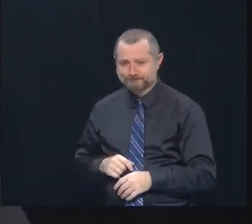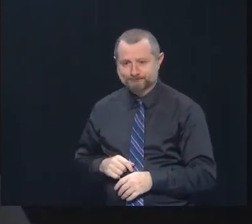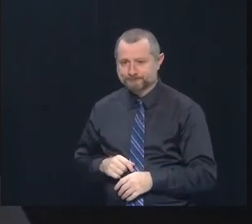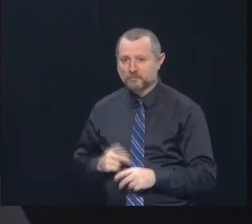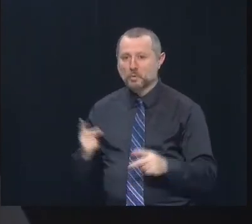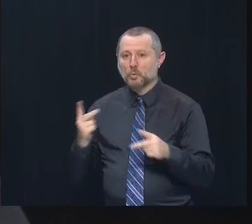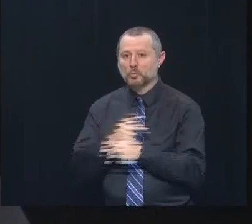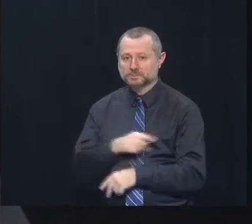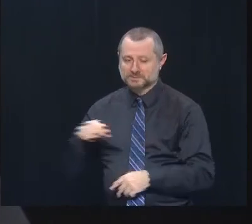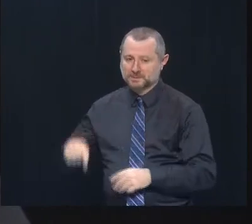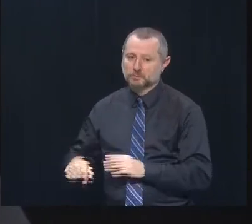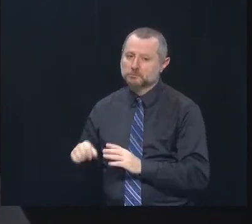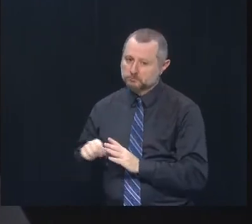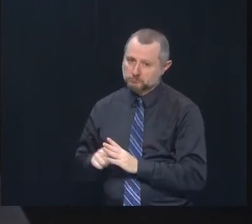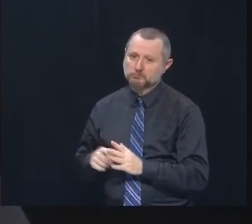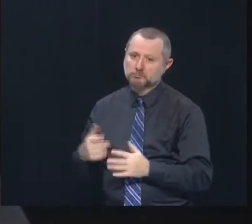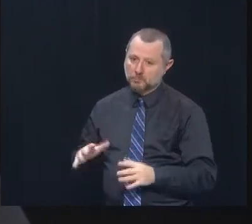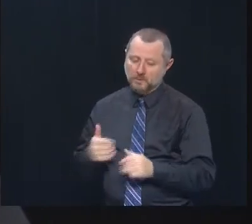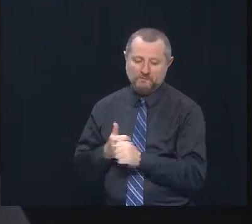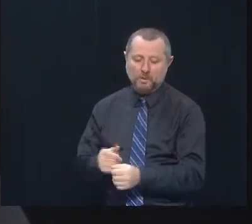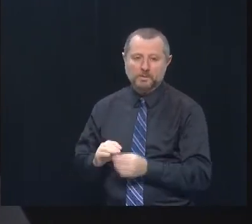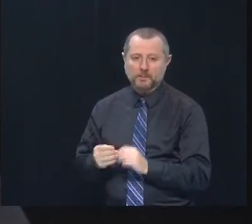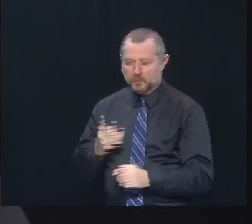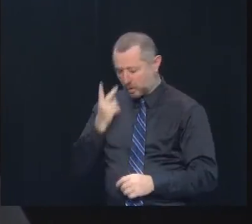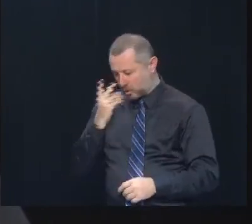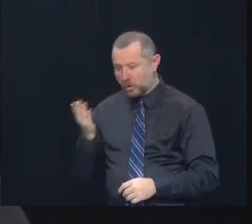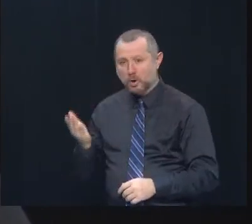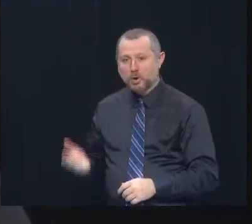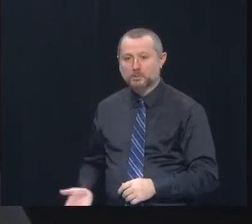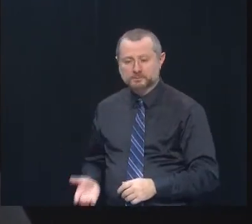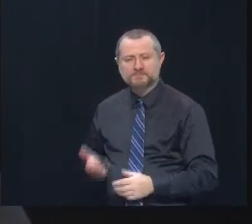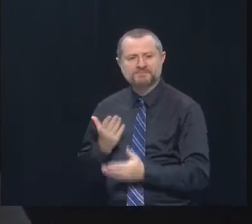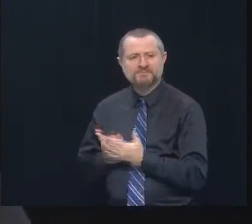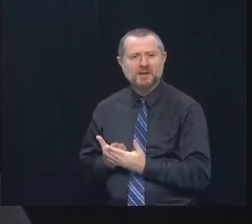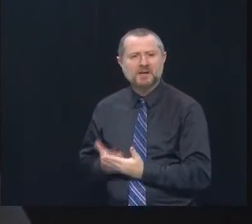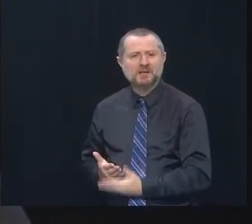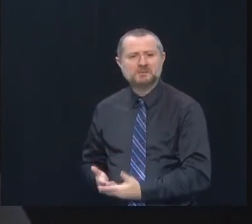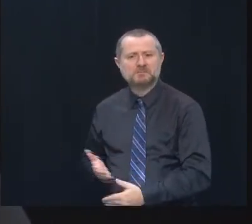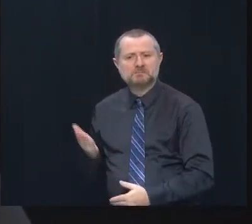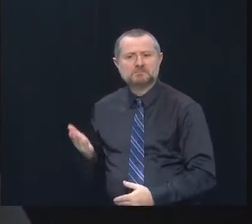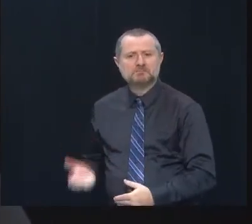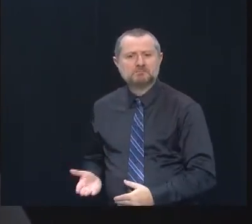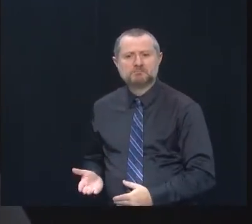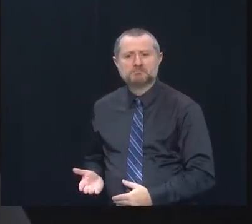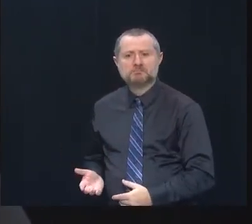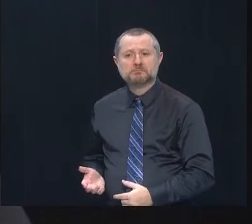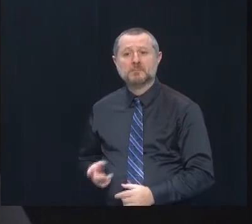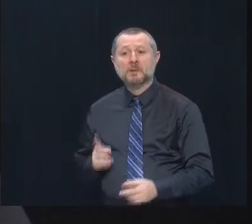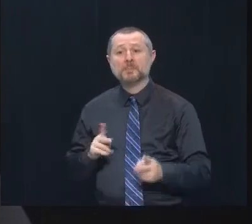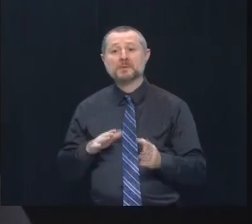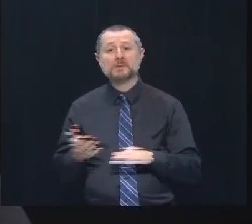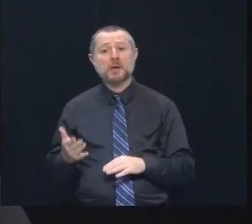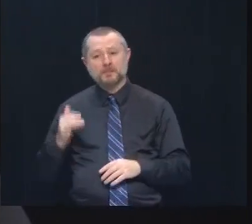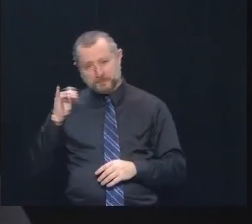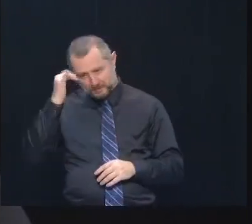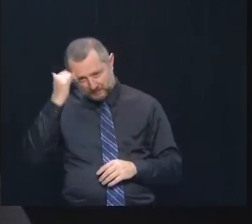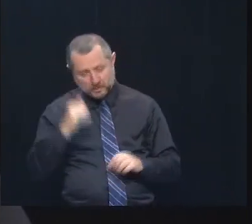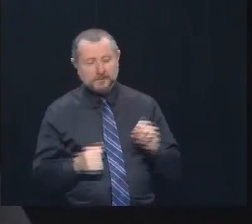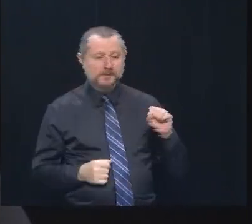a fact. It's just a fact. Did we lose people in Buffalo? Yes.